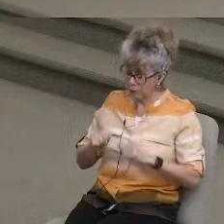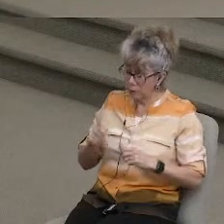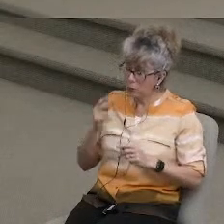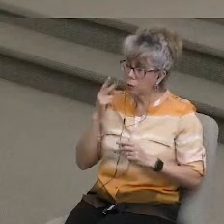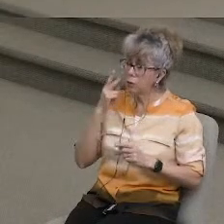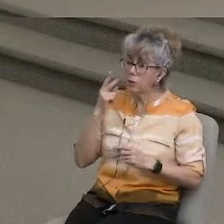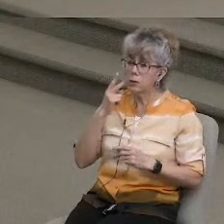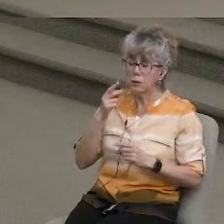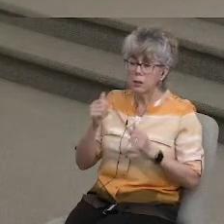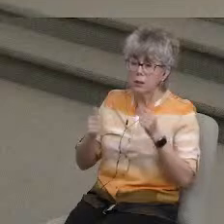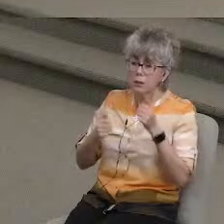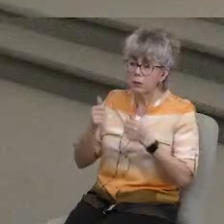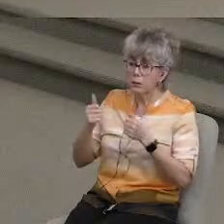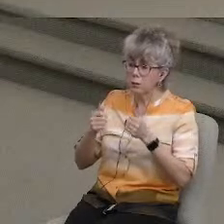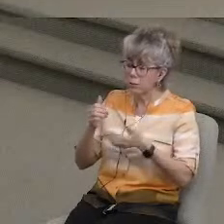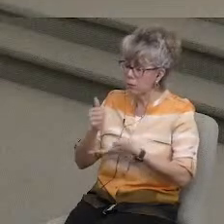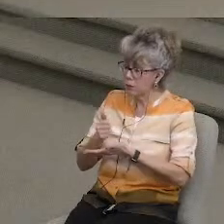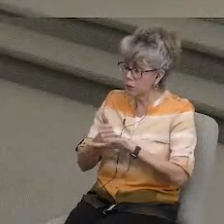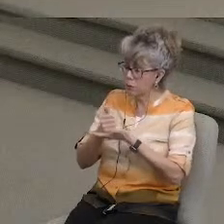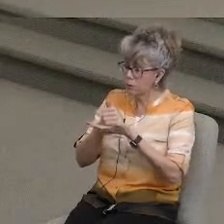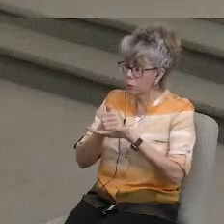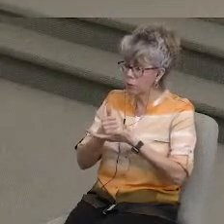and support one another.